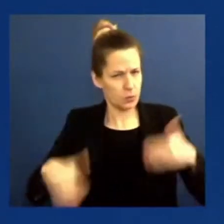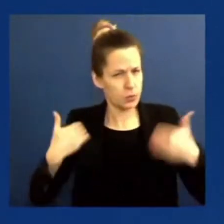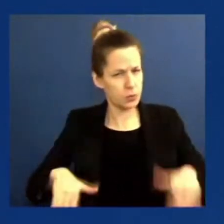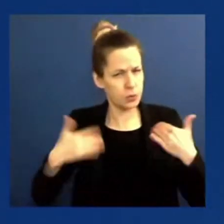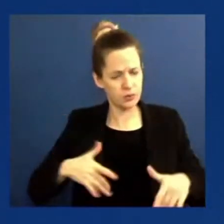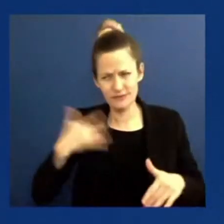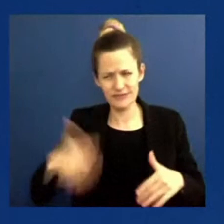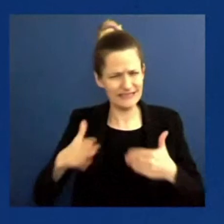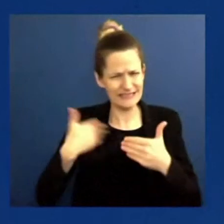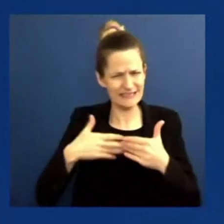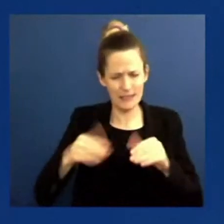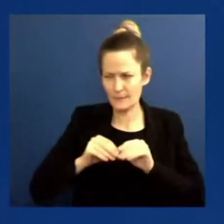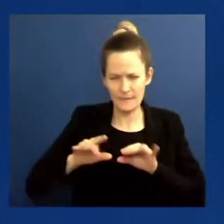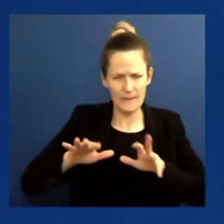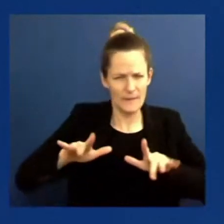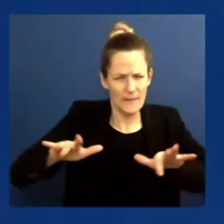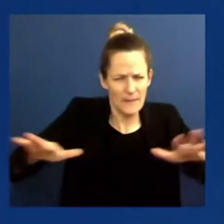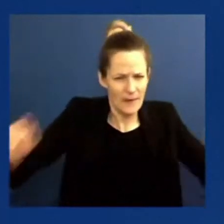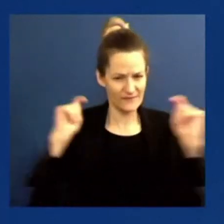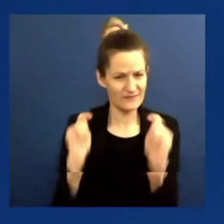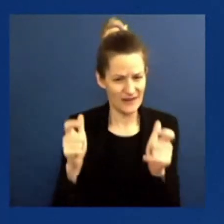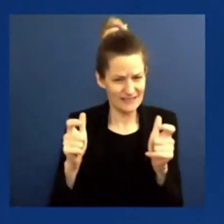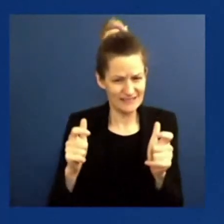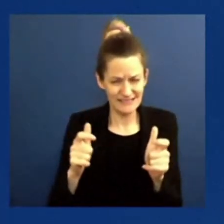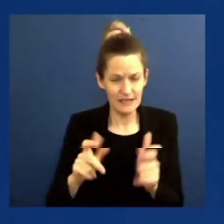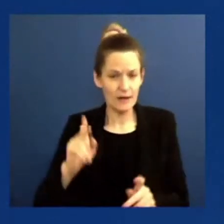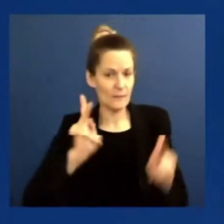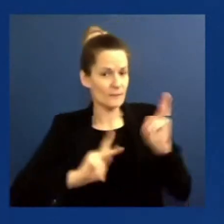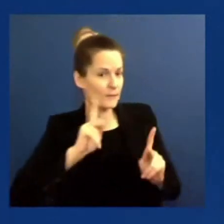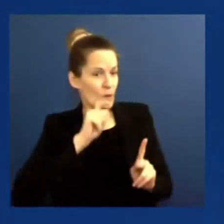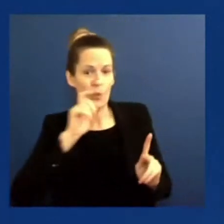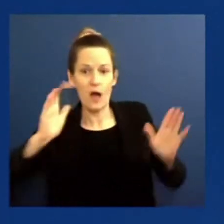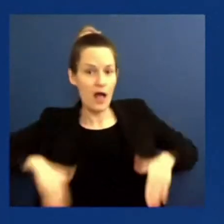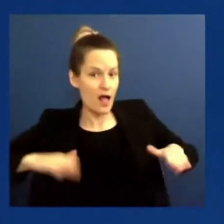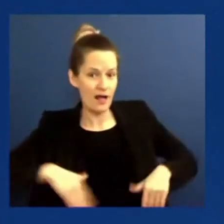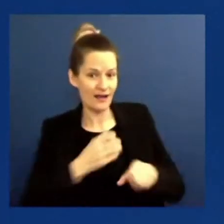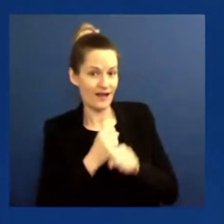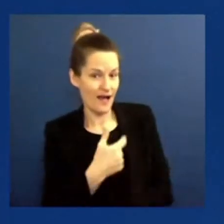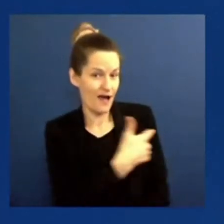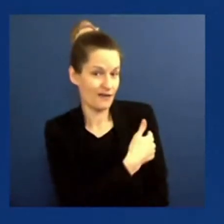have not yet received one. As we continue to face the Omicron